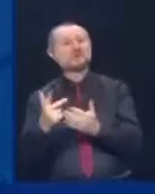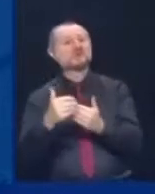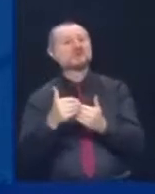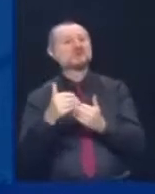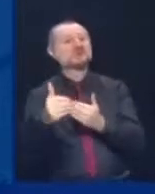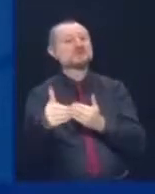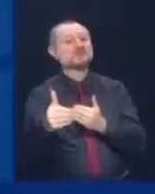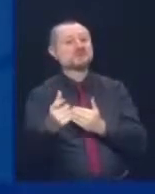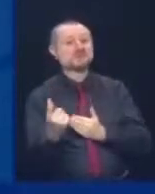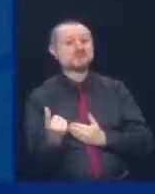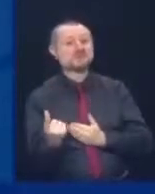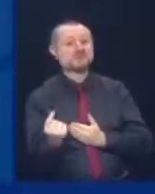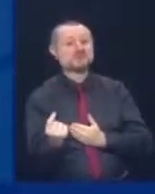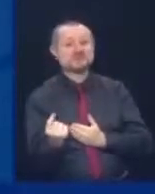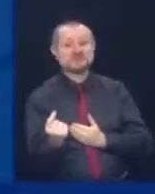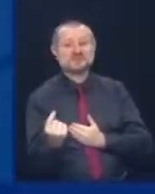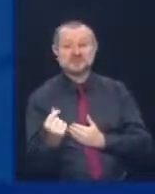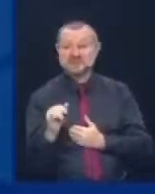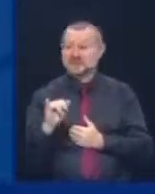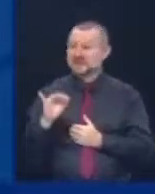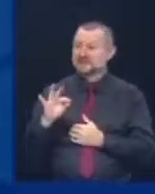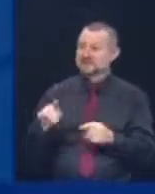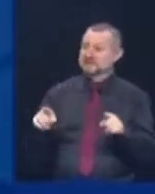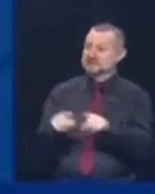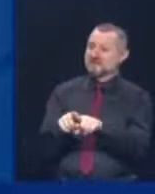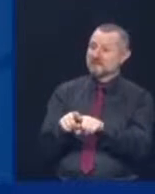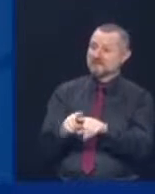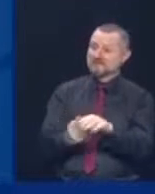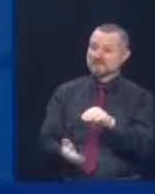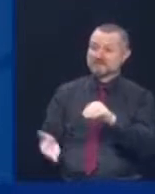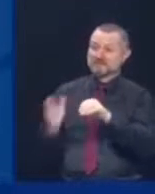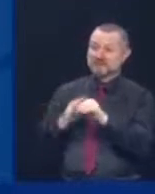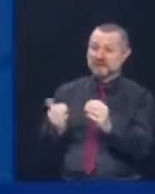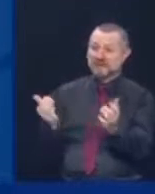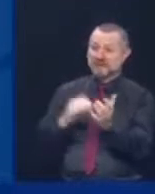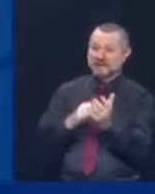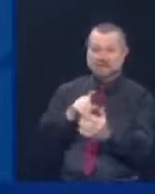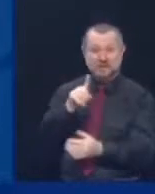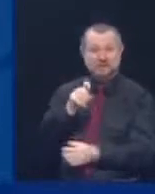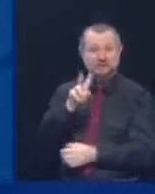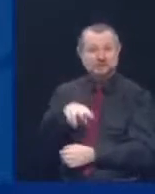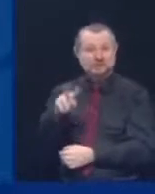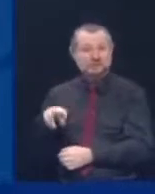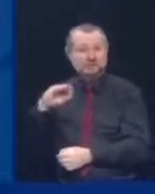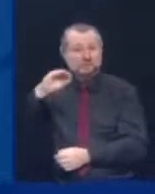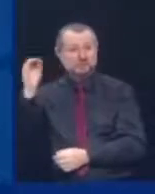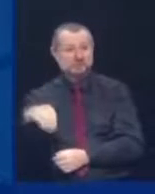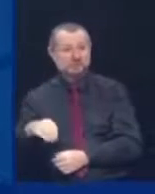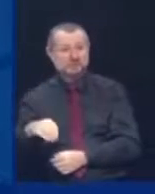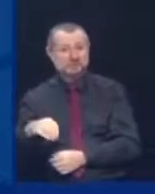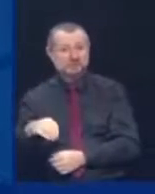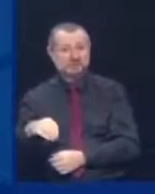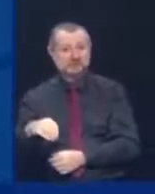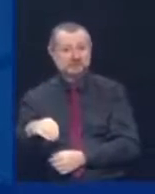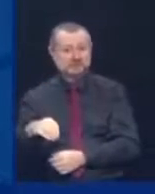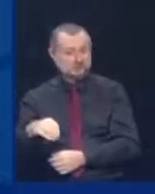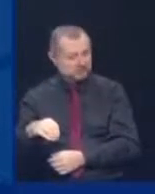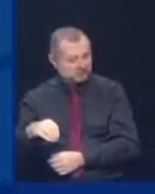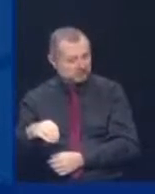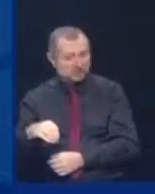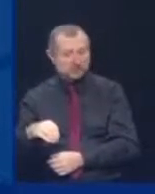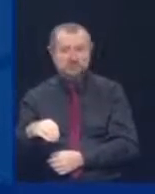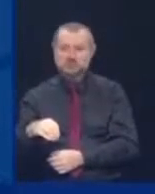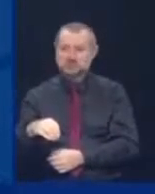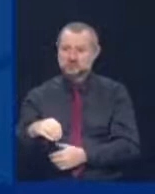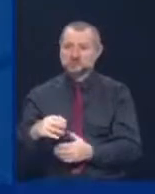same rate of increase we've had for the past 3 weeks. Factor out that rate of increase, okay?